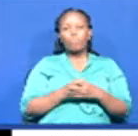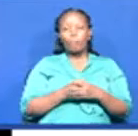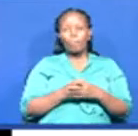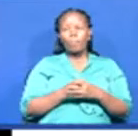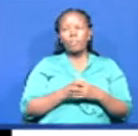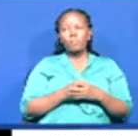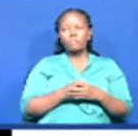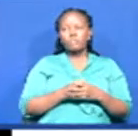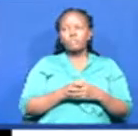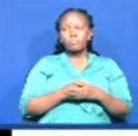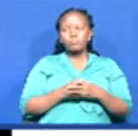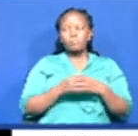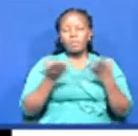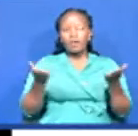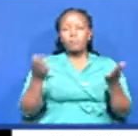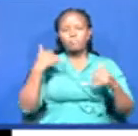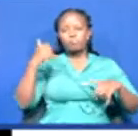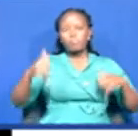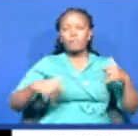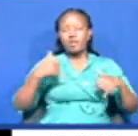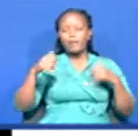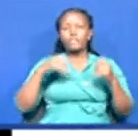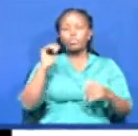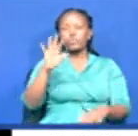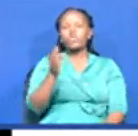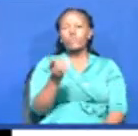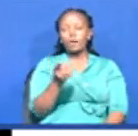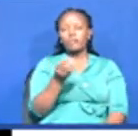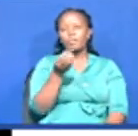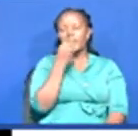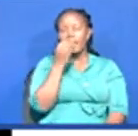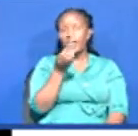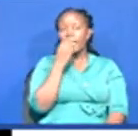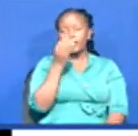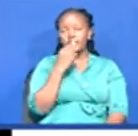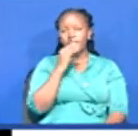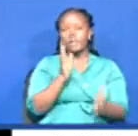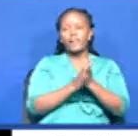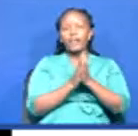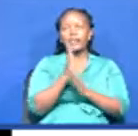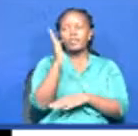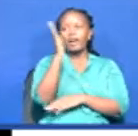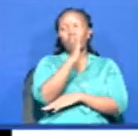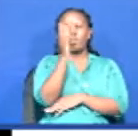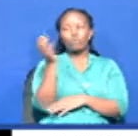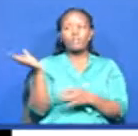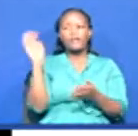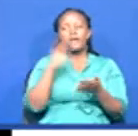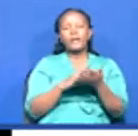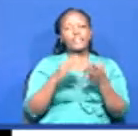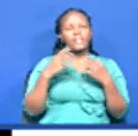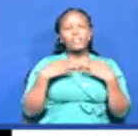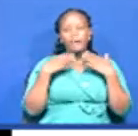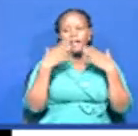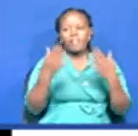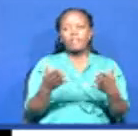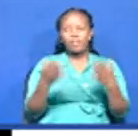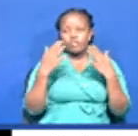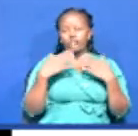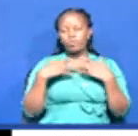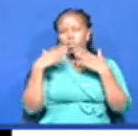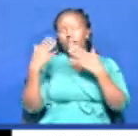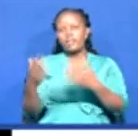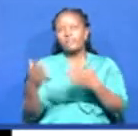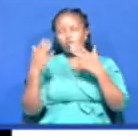office. So enjoy your lunch, enjoy the rest of the afternoon. And once again, thank you so, so